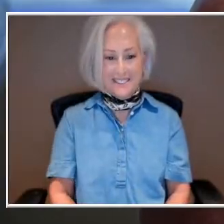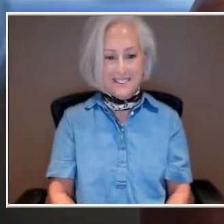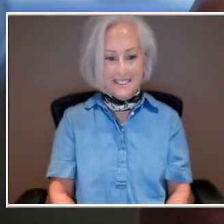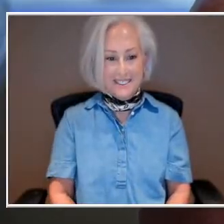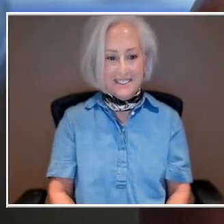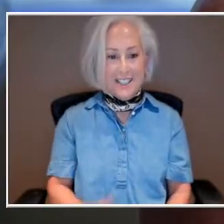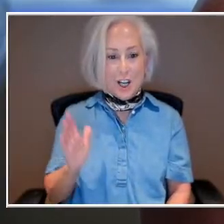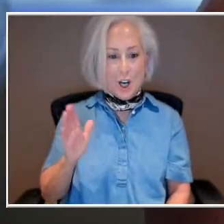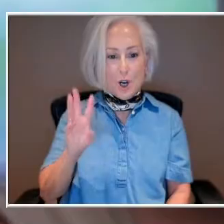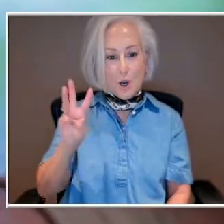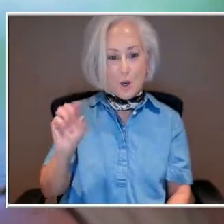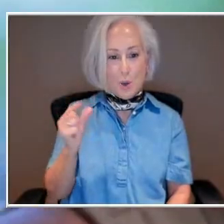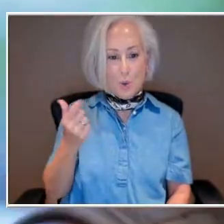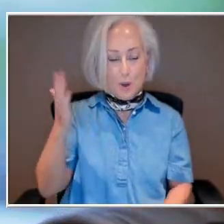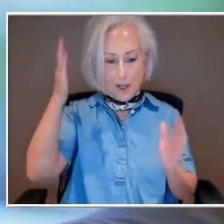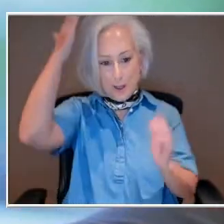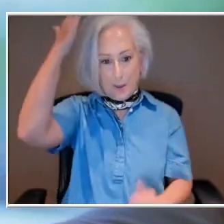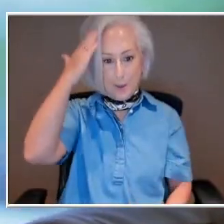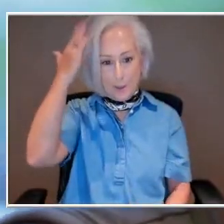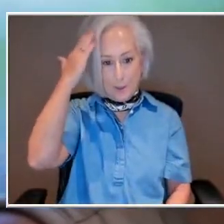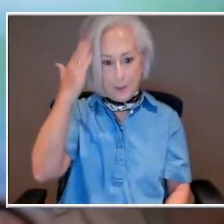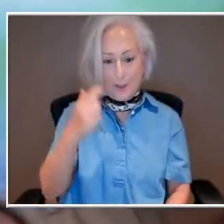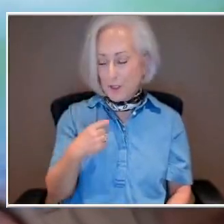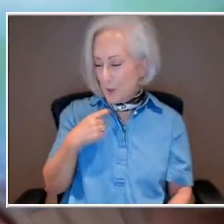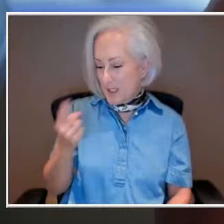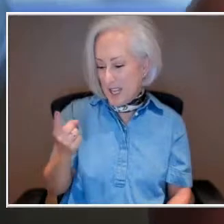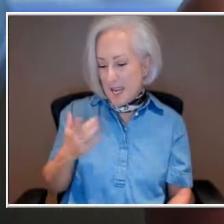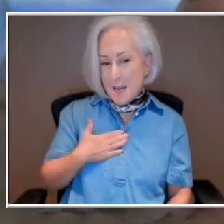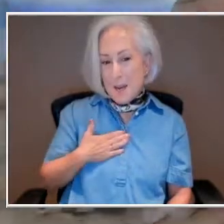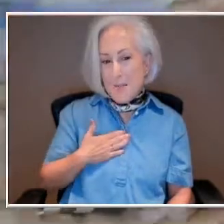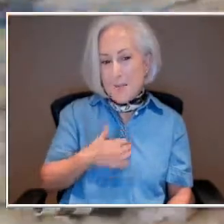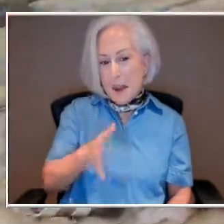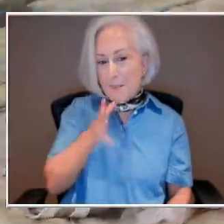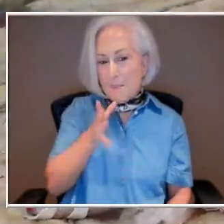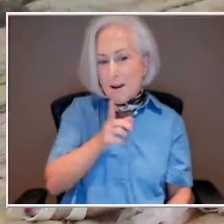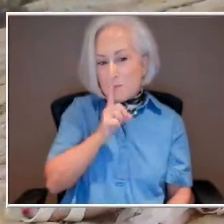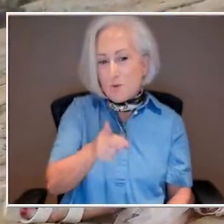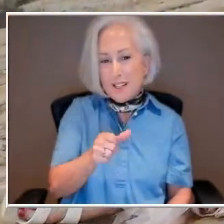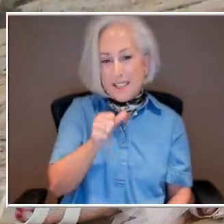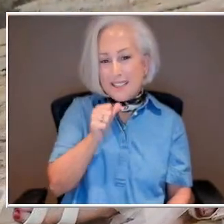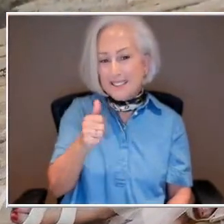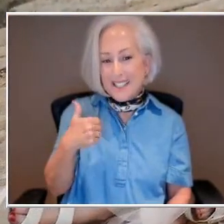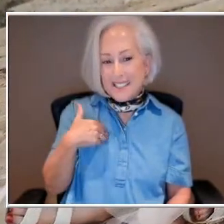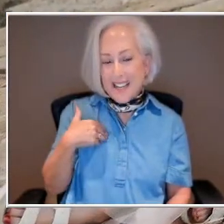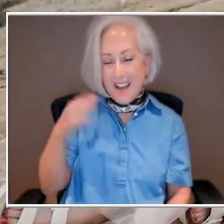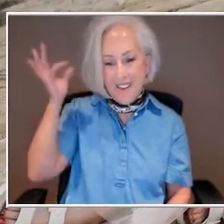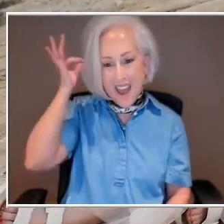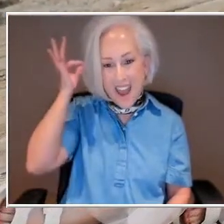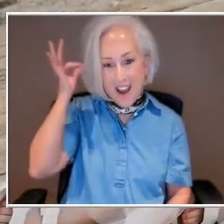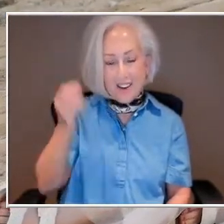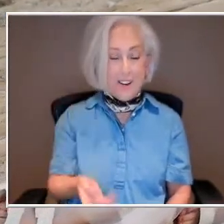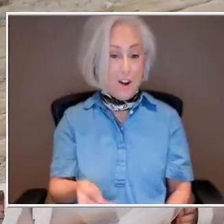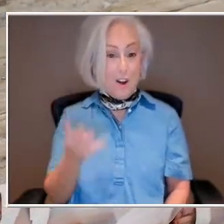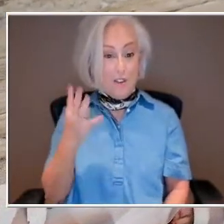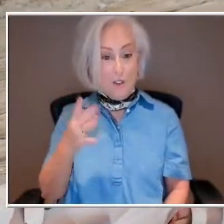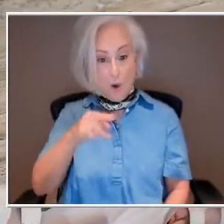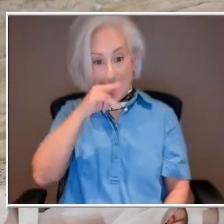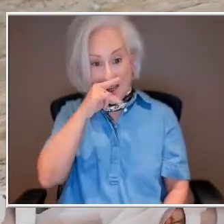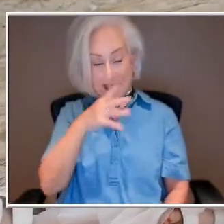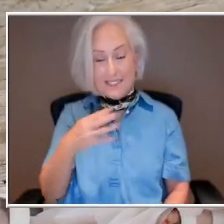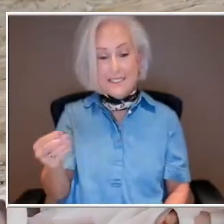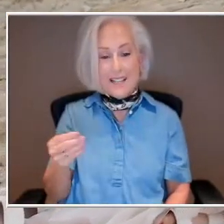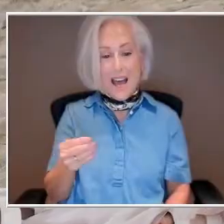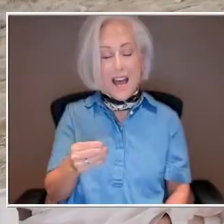be in church or something. She'd be like, my mom really doesn't have any hair. So, 4 charming kids and a loving husband.